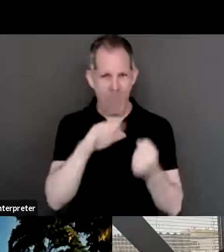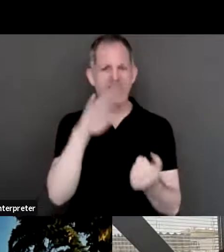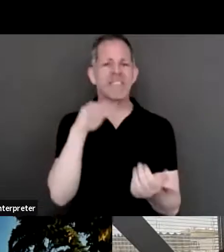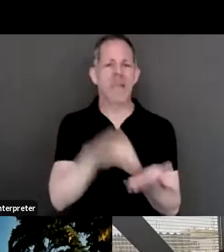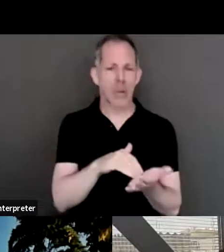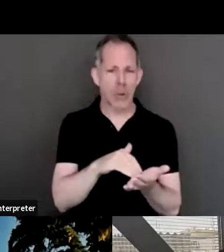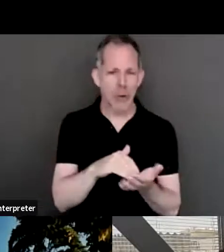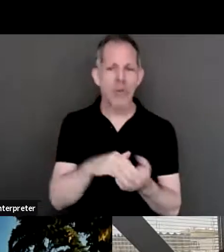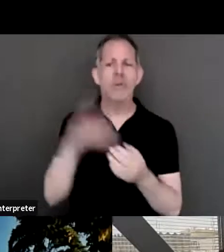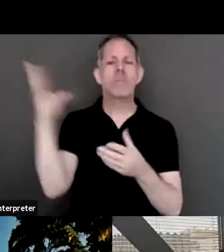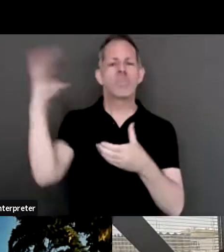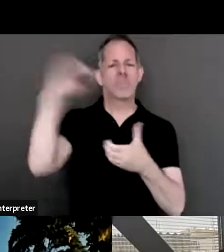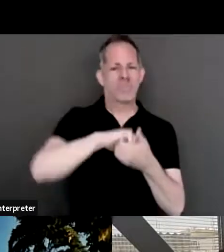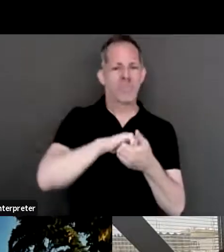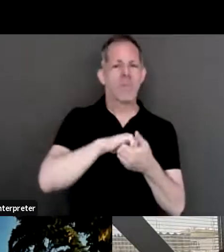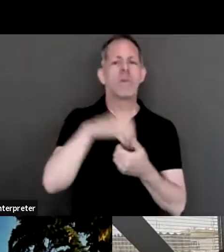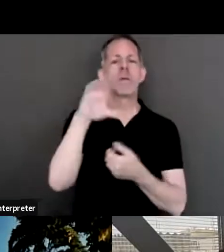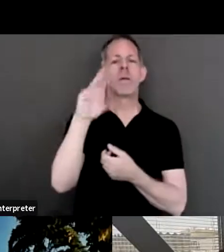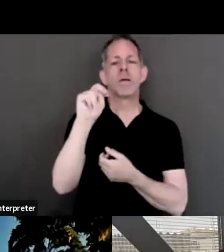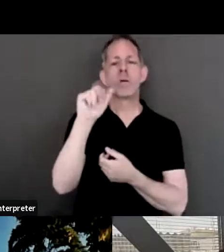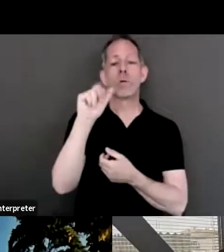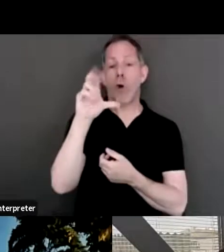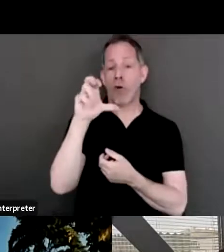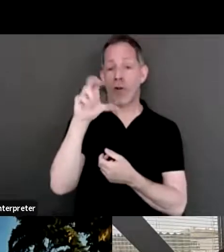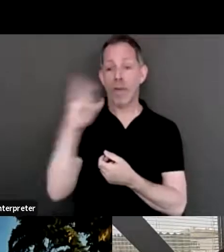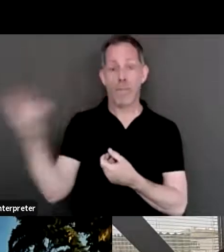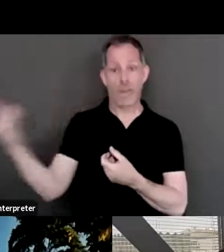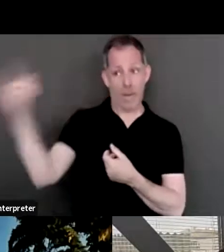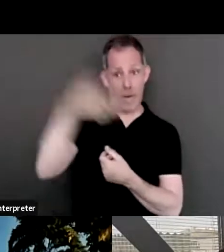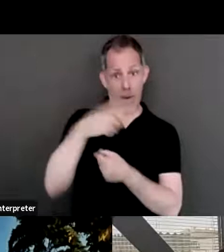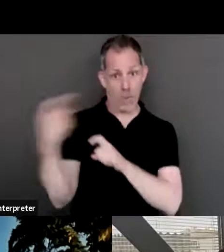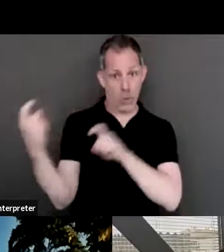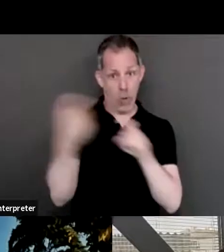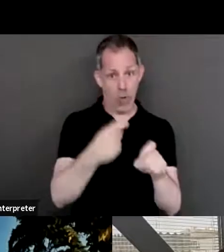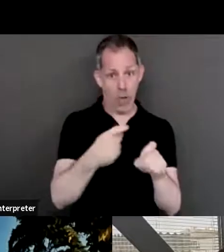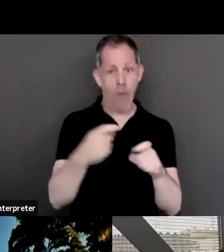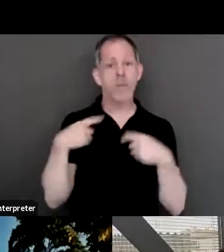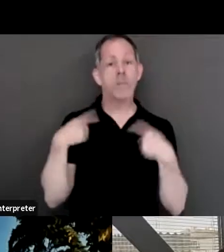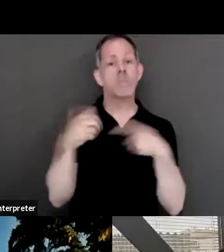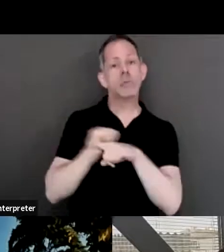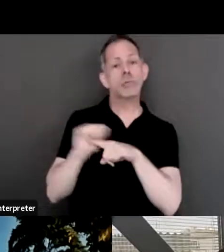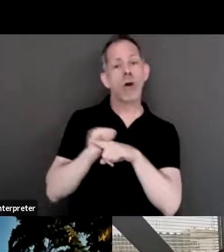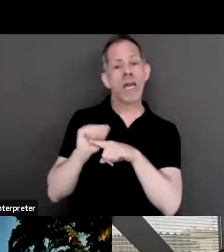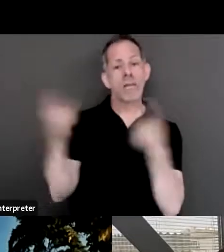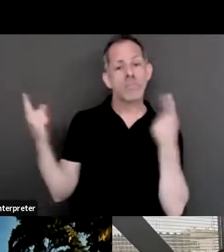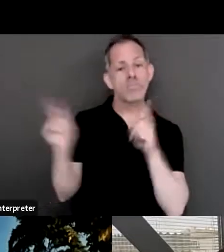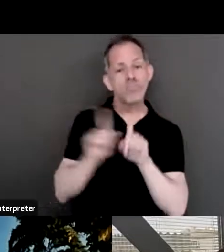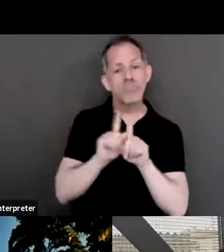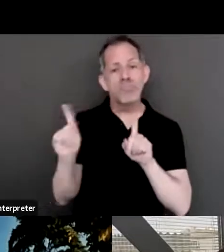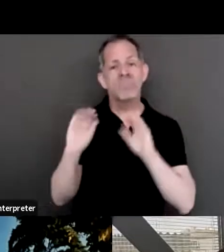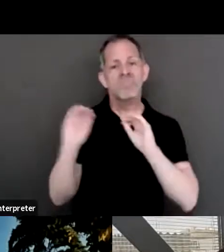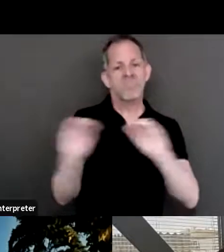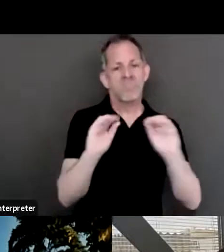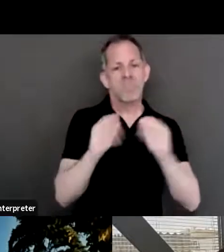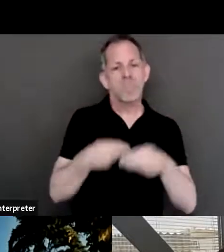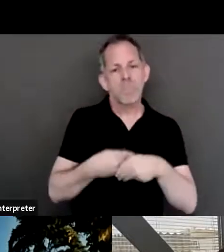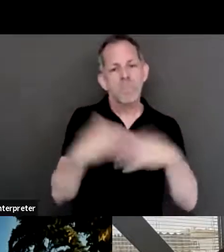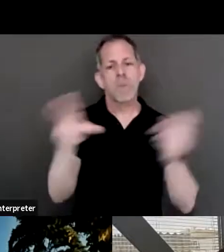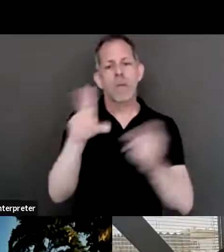attended the trainings. So everyone who attended the training was able to leave with Narcan and be equipped to save a life.